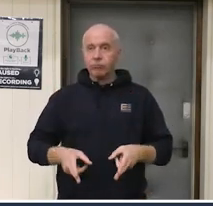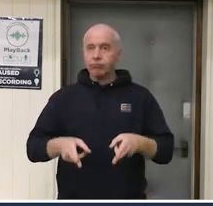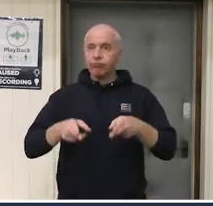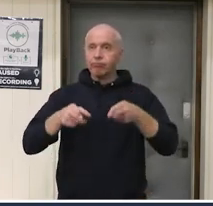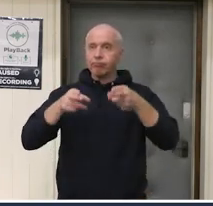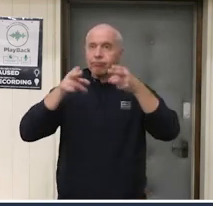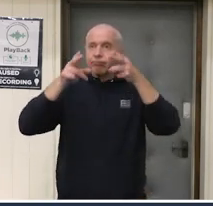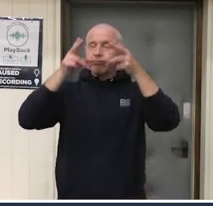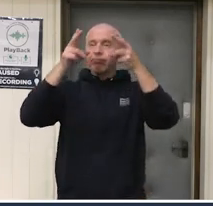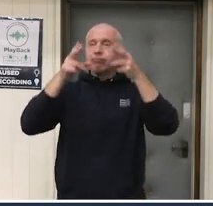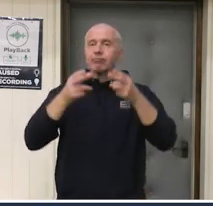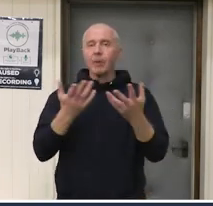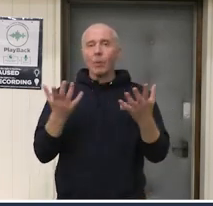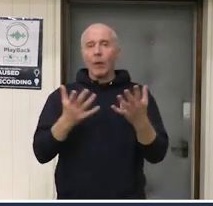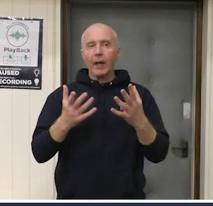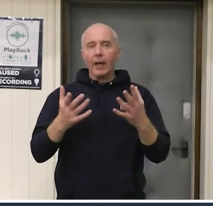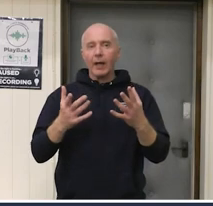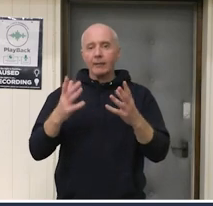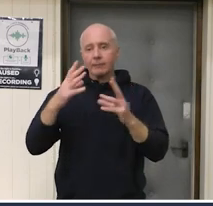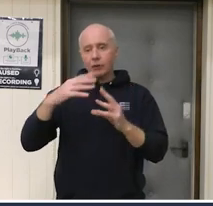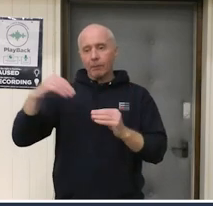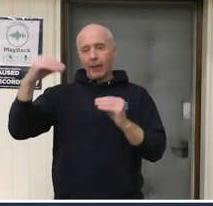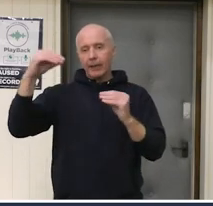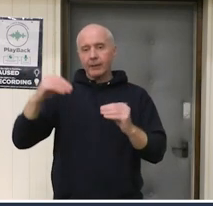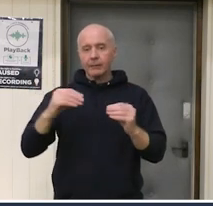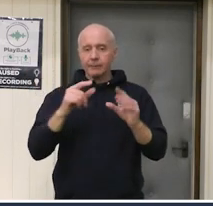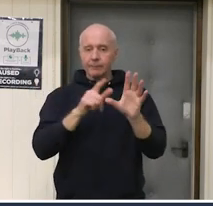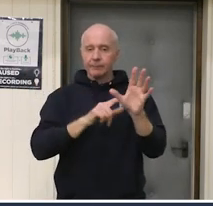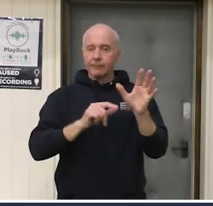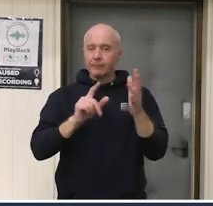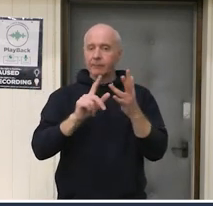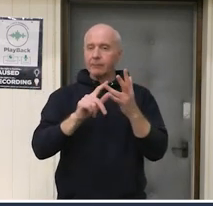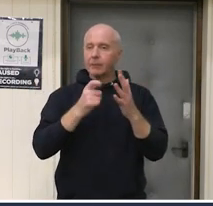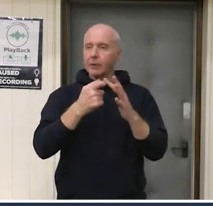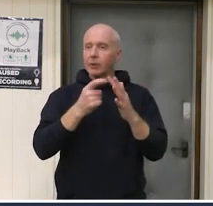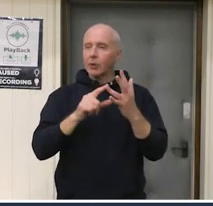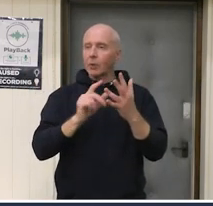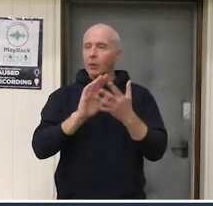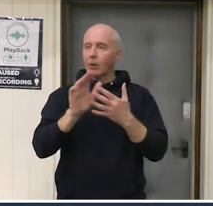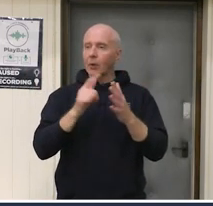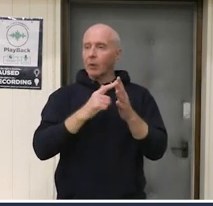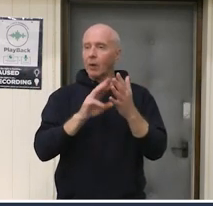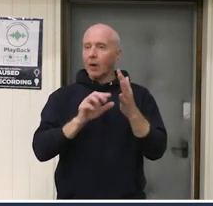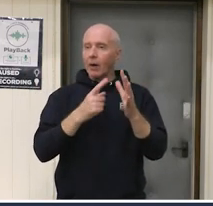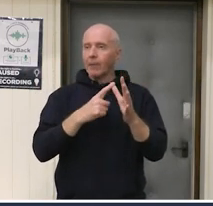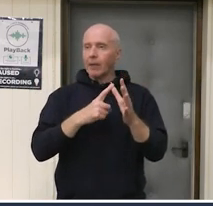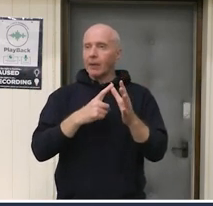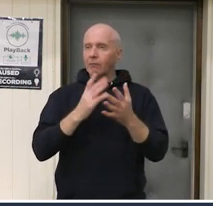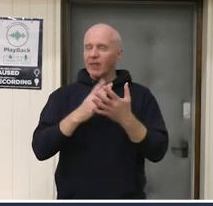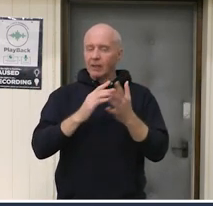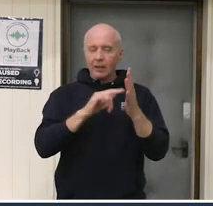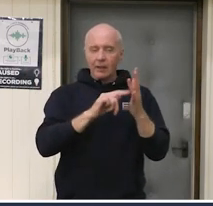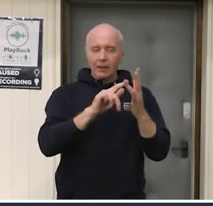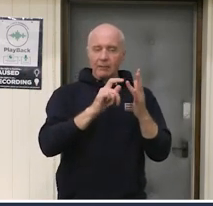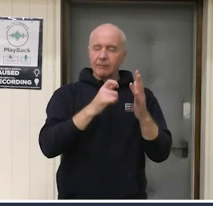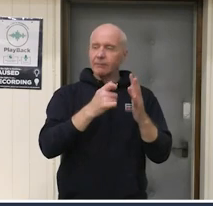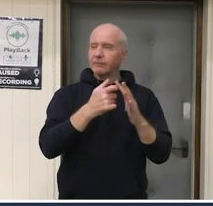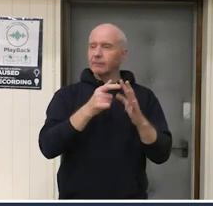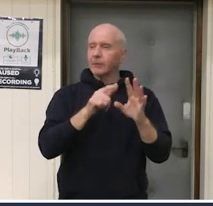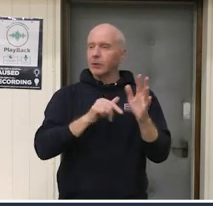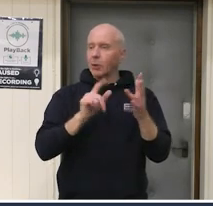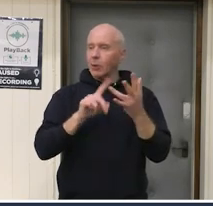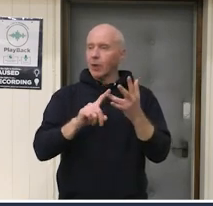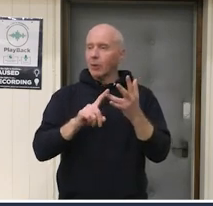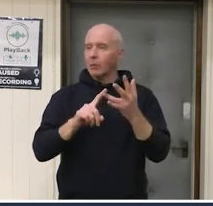in Yokohama. And if you don't know Japan very well, it's sort of Tokyo and Yokohama are kind of squidged together. So this is looking